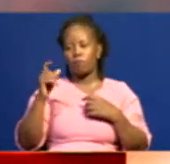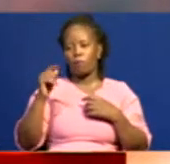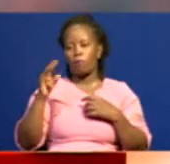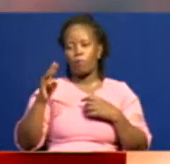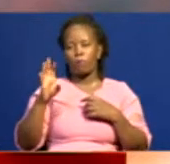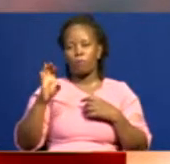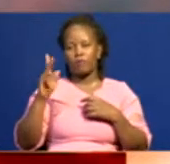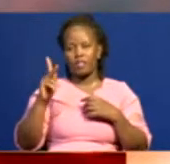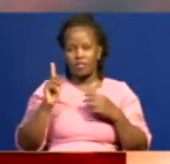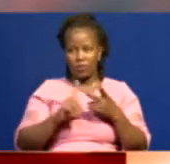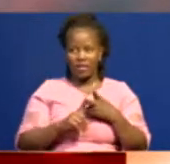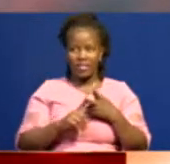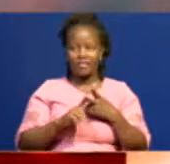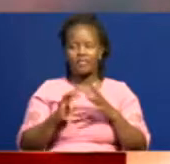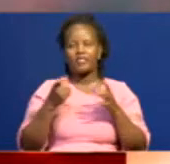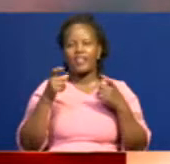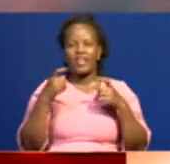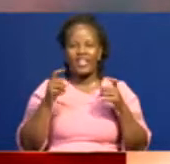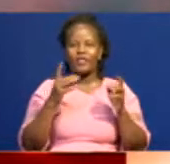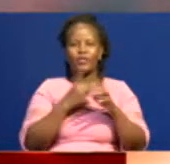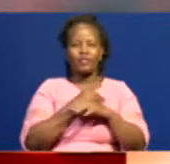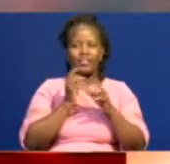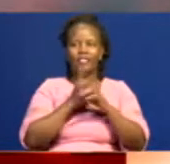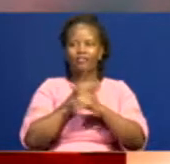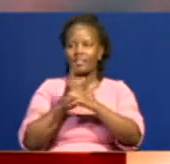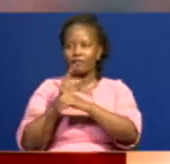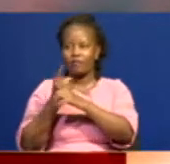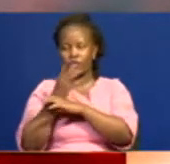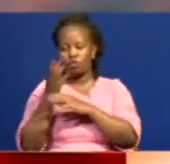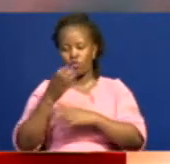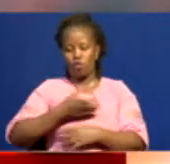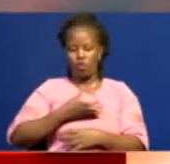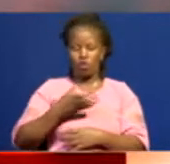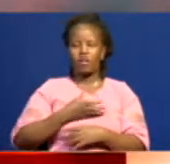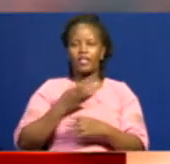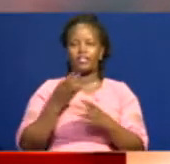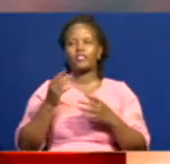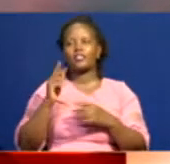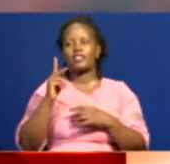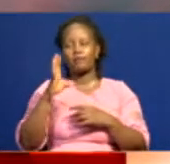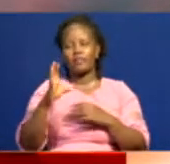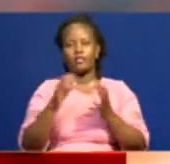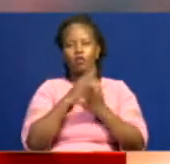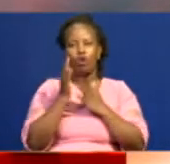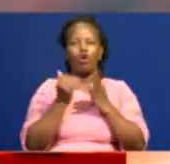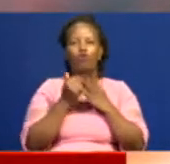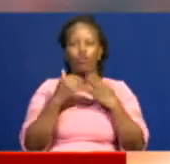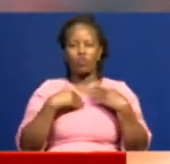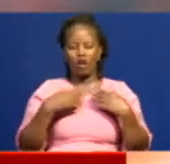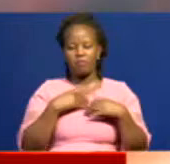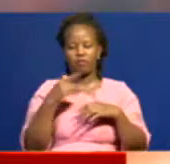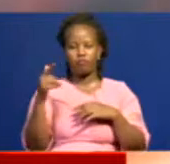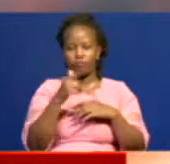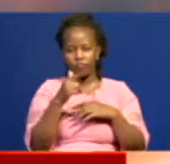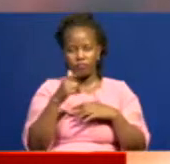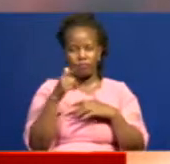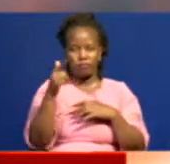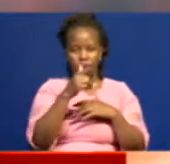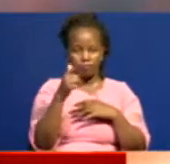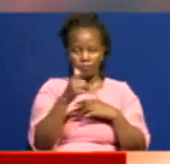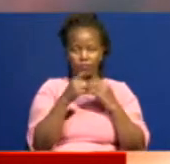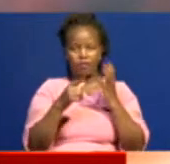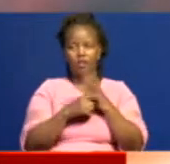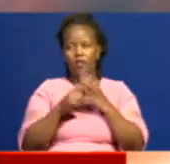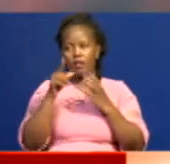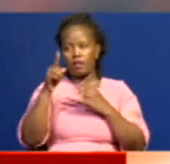Ingo FM, Radio Mayenga, Pwani FM, Minto. We'll have it all carrying it for you. My name is Daniel